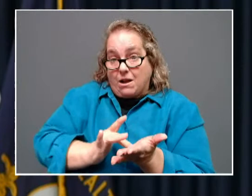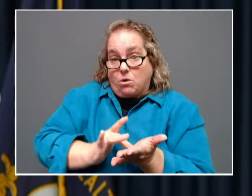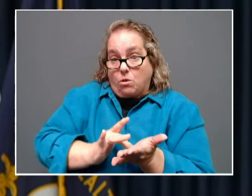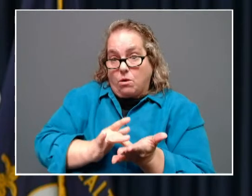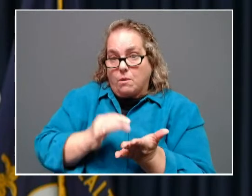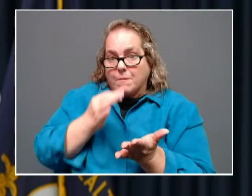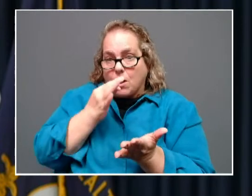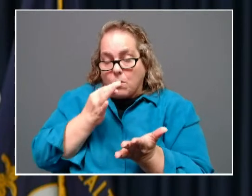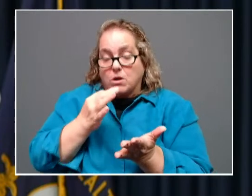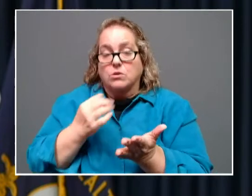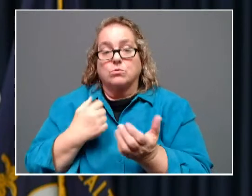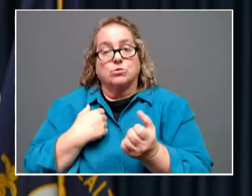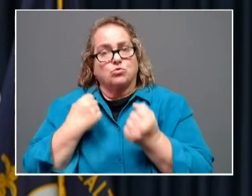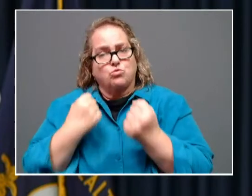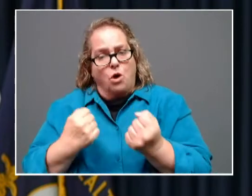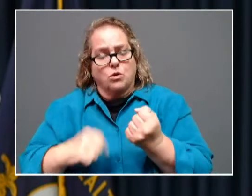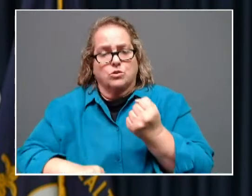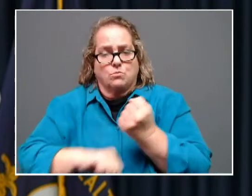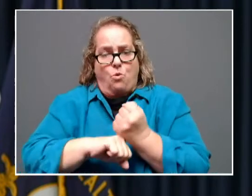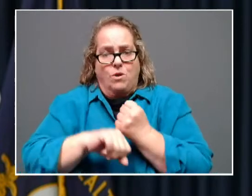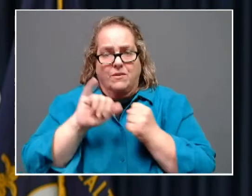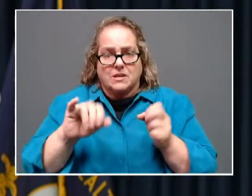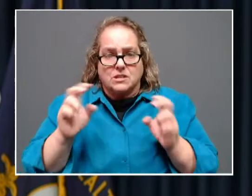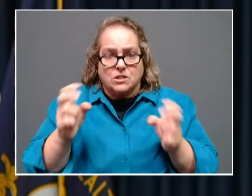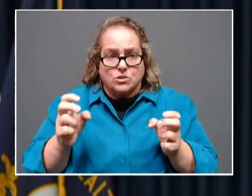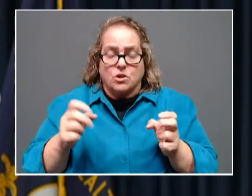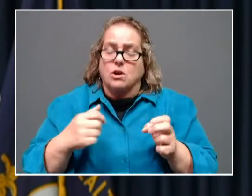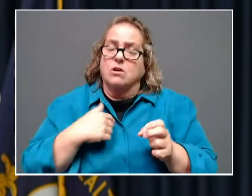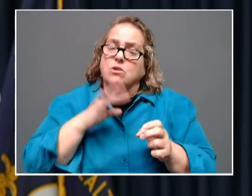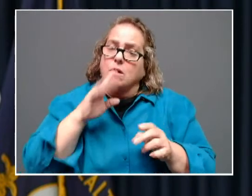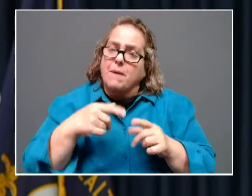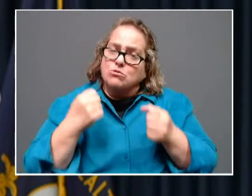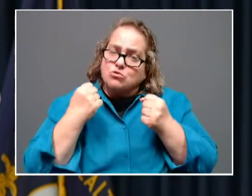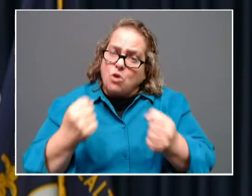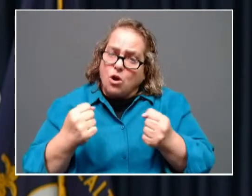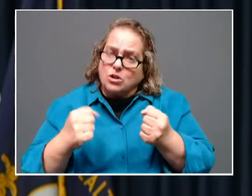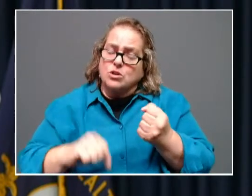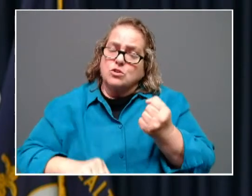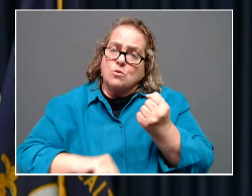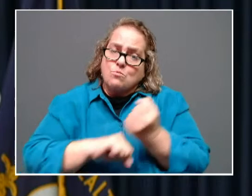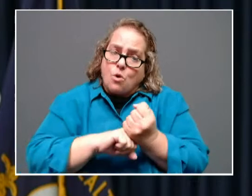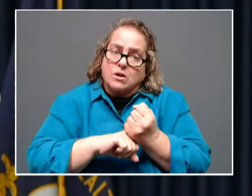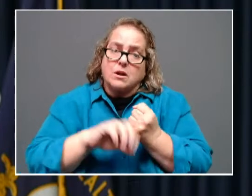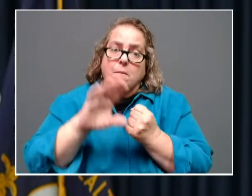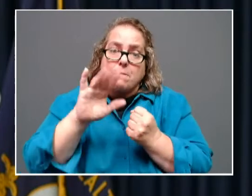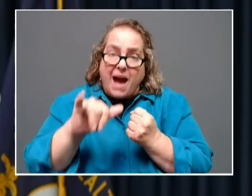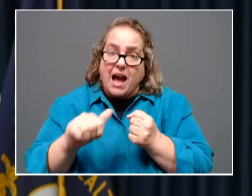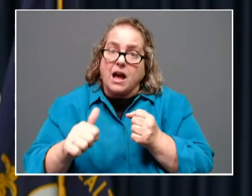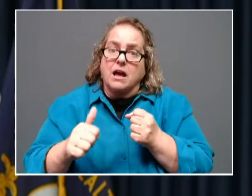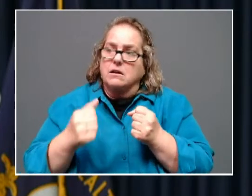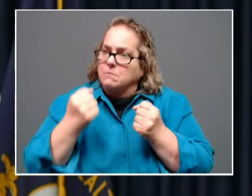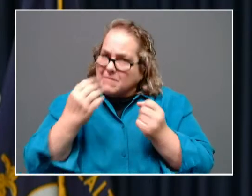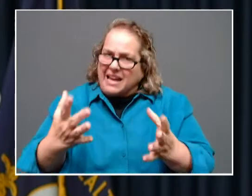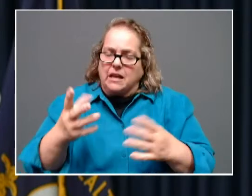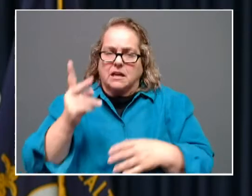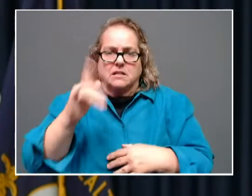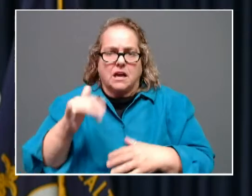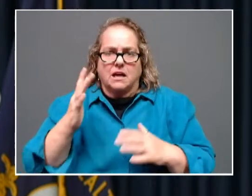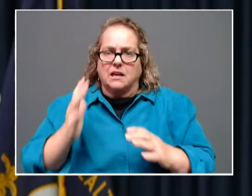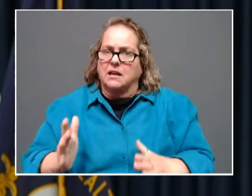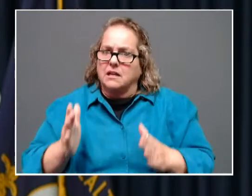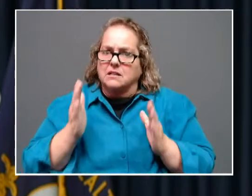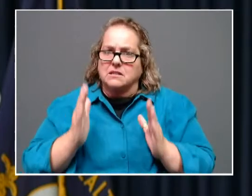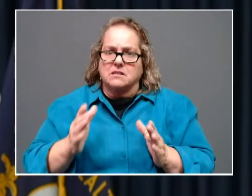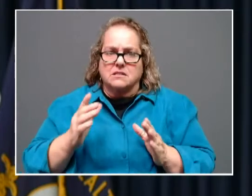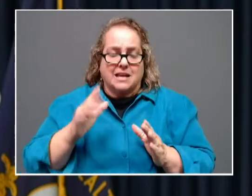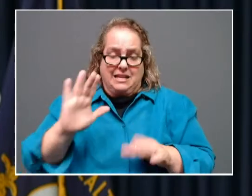supporting this issue. And it is strongly supported by the vast majority of Kentuckians. Its time has